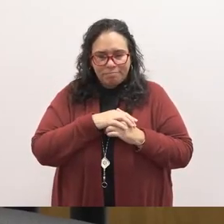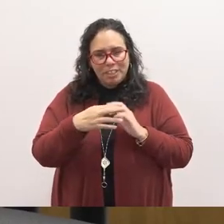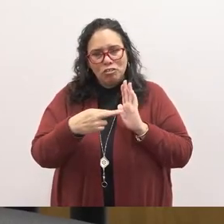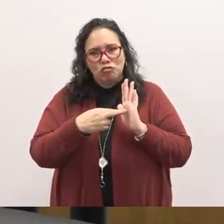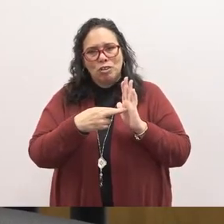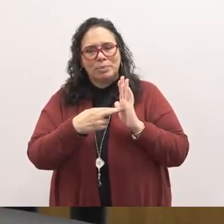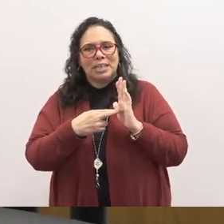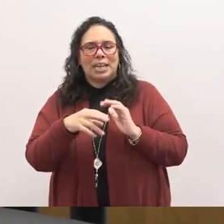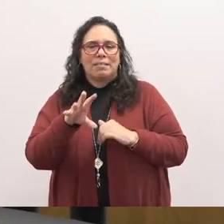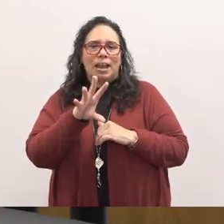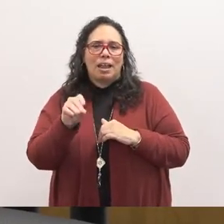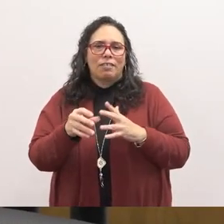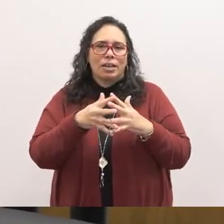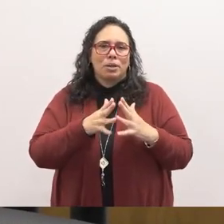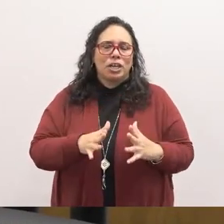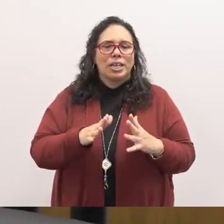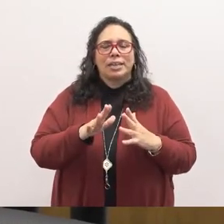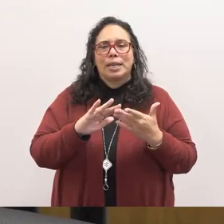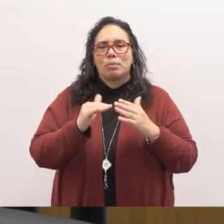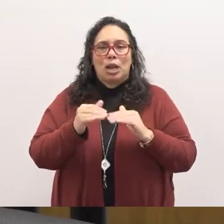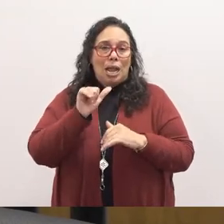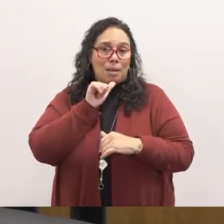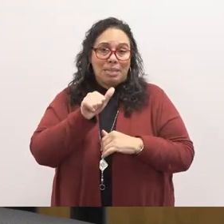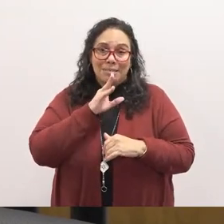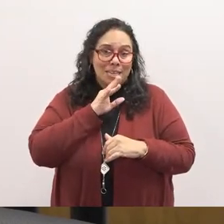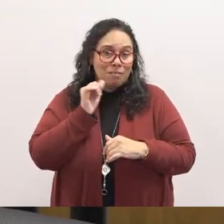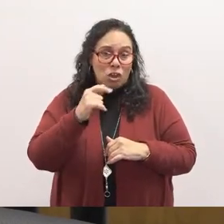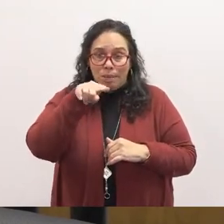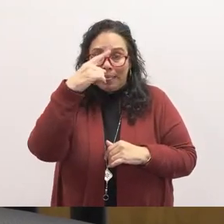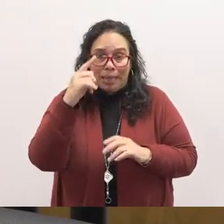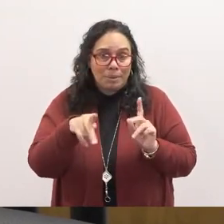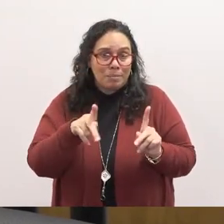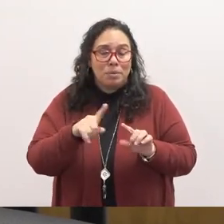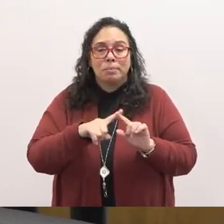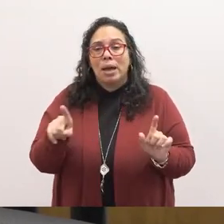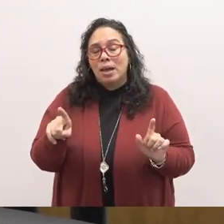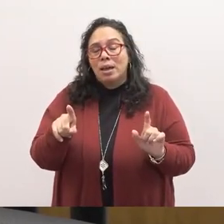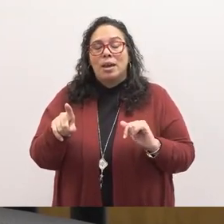representative of the African American community, obviously I'm not speaking for all Black people, but I will speak for